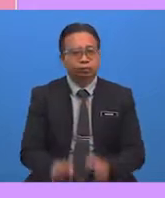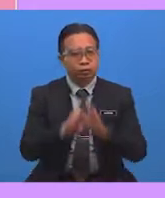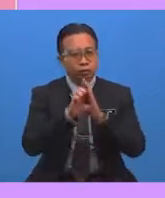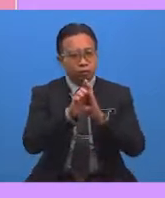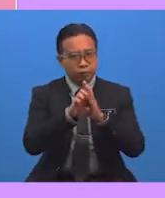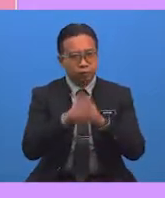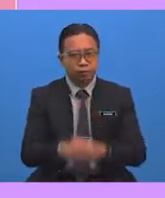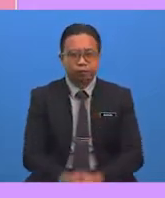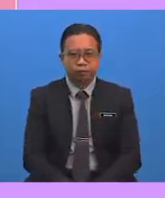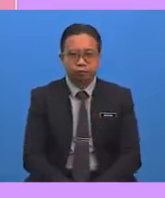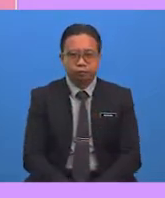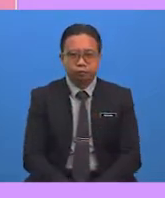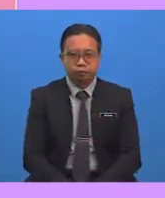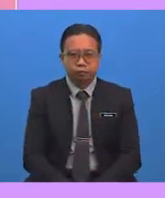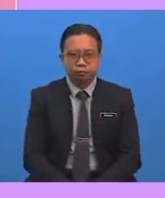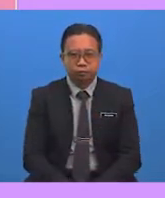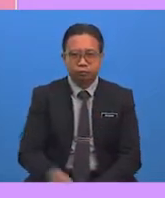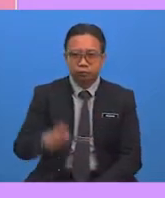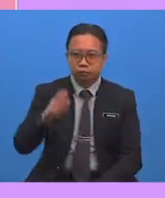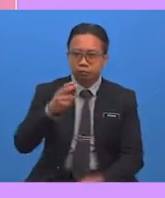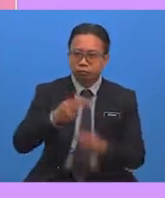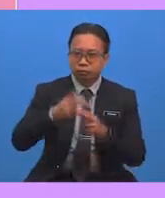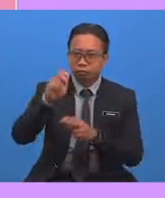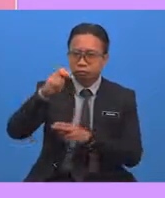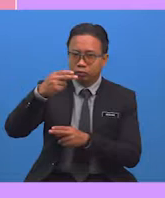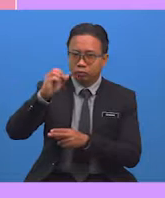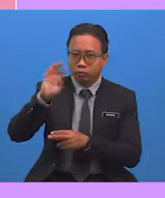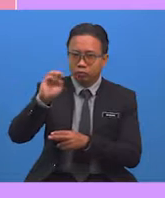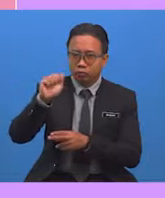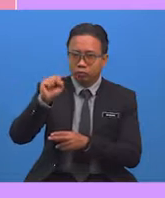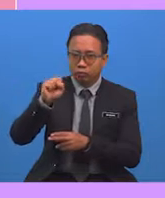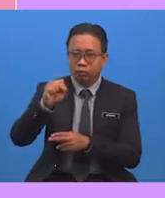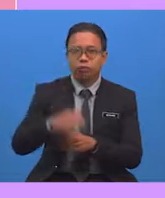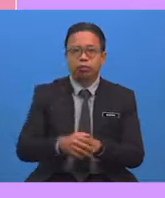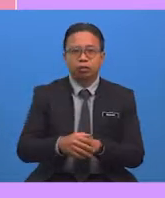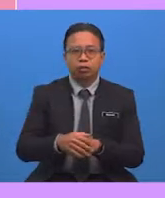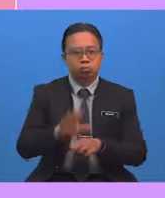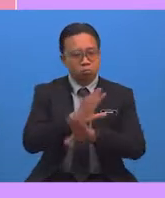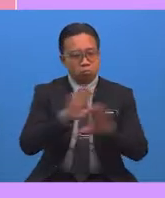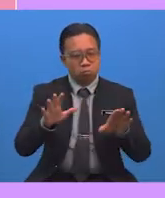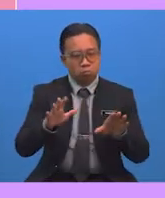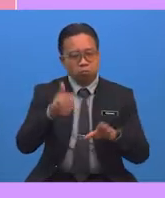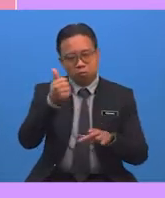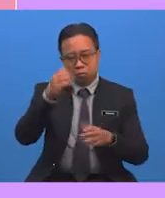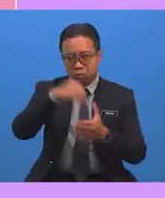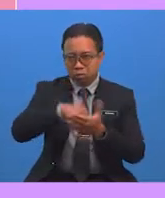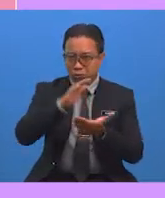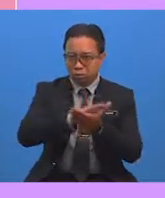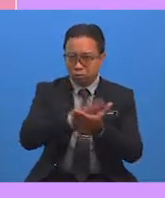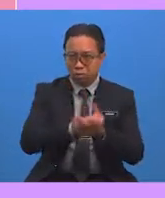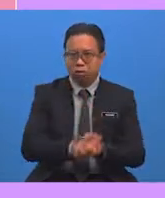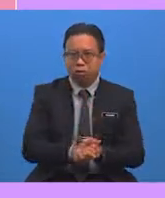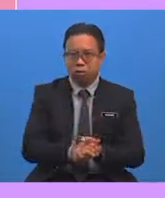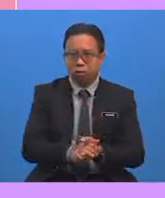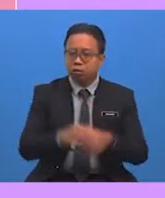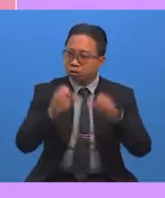Example: Thomas Edison never performed well in school but invented the